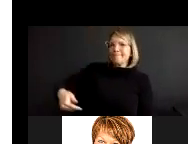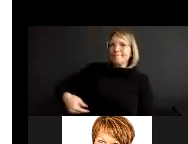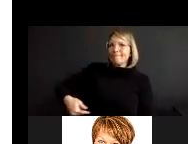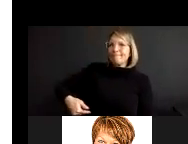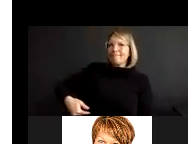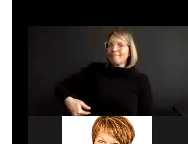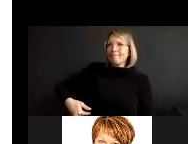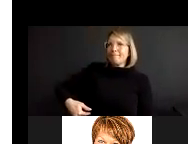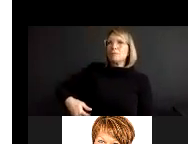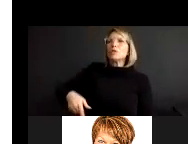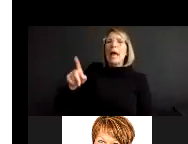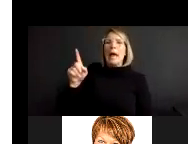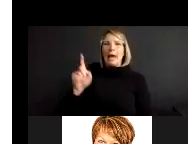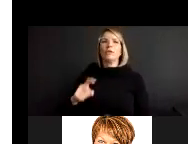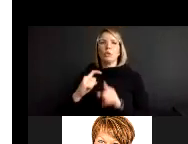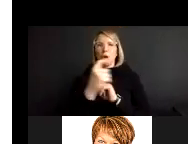to call.